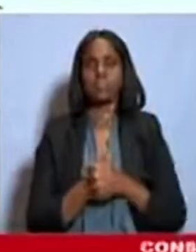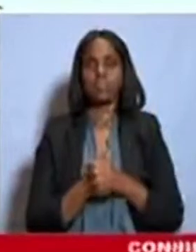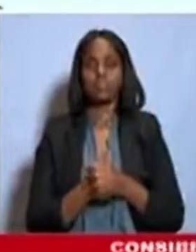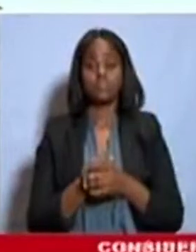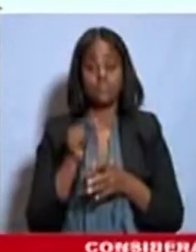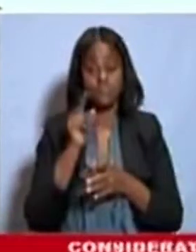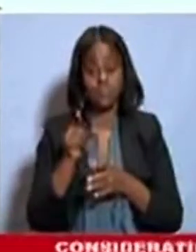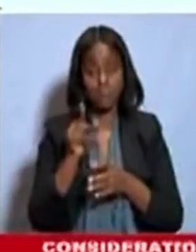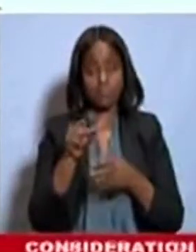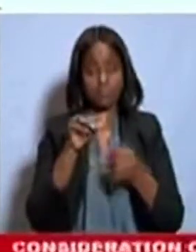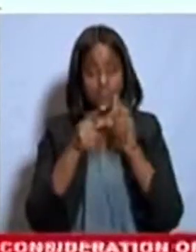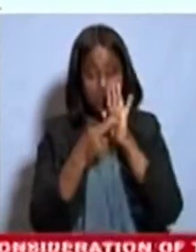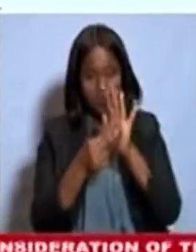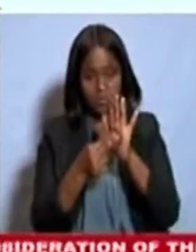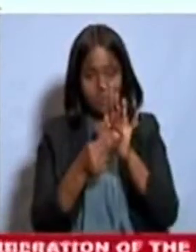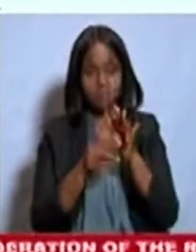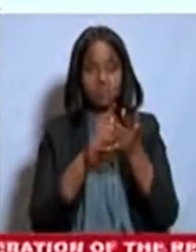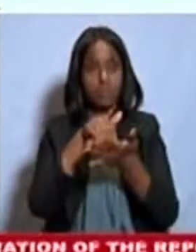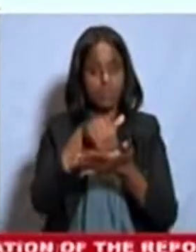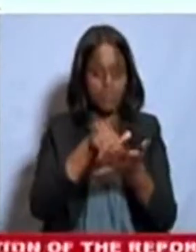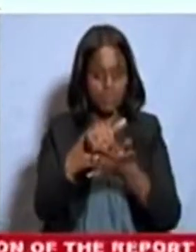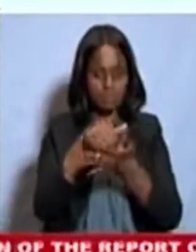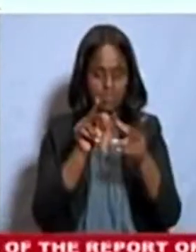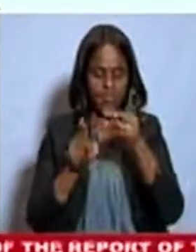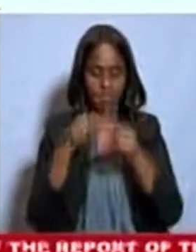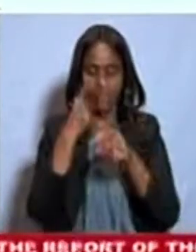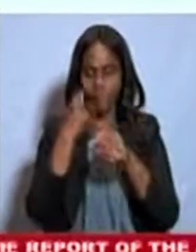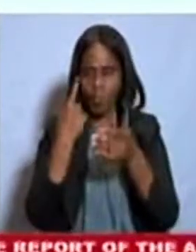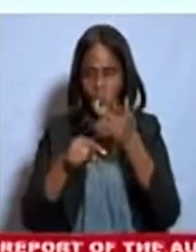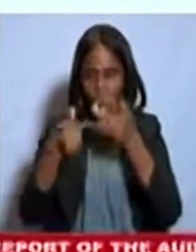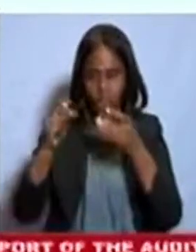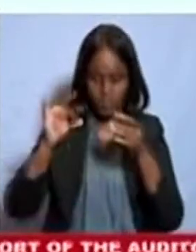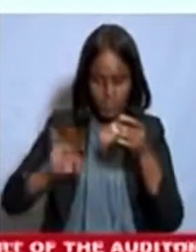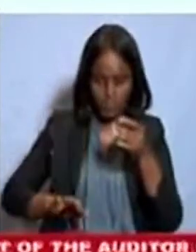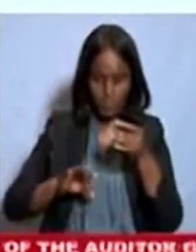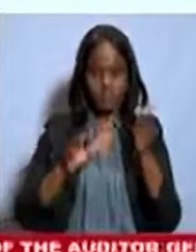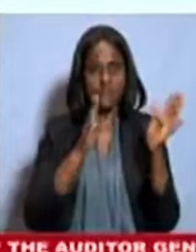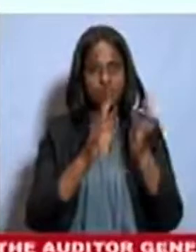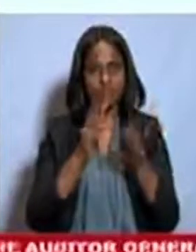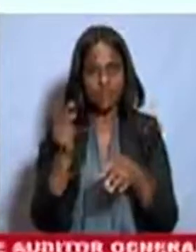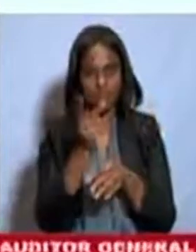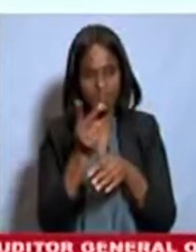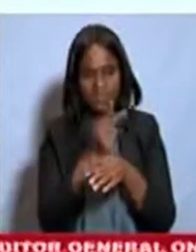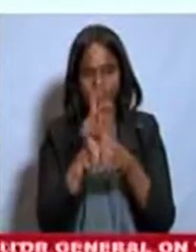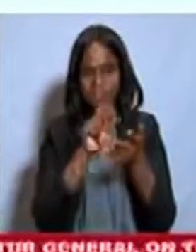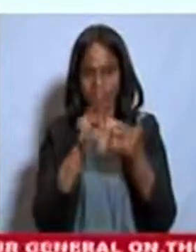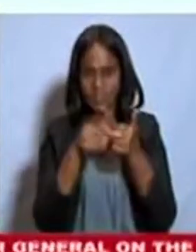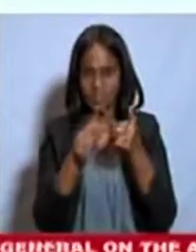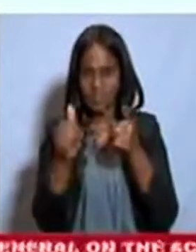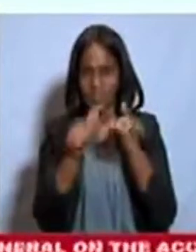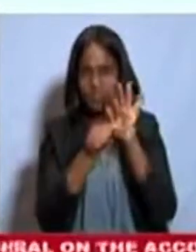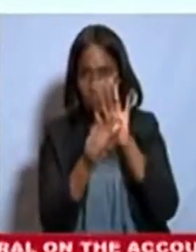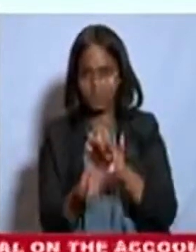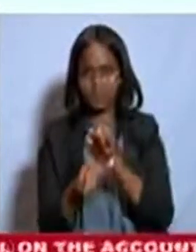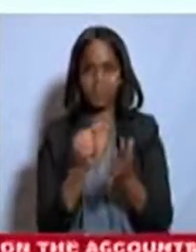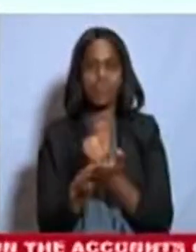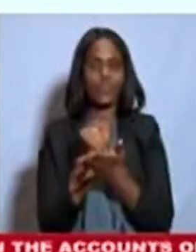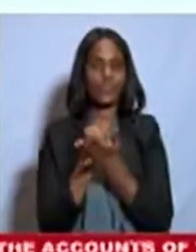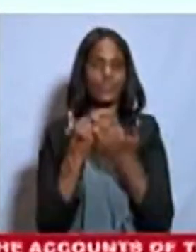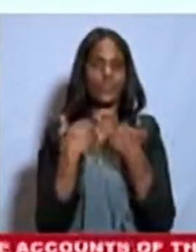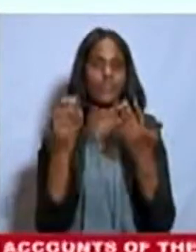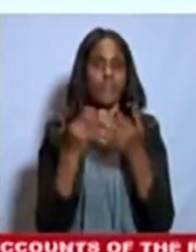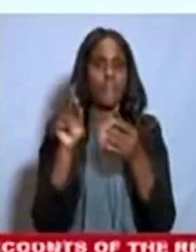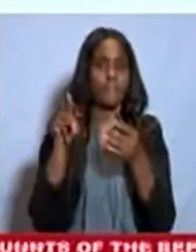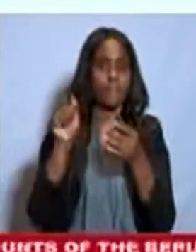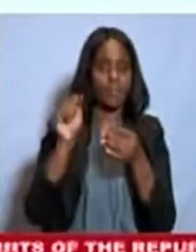The implication is that the vulnerable people who should have benefited from the 2 programs were deprived of their assistance.